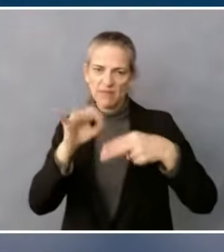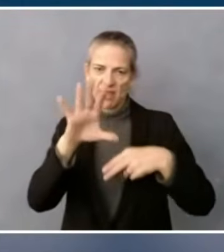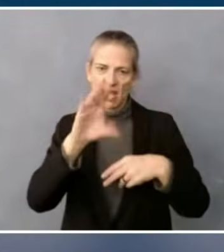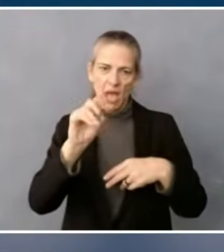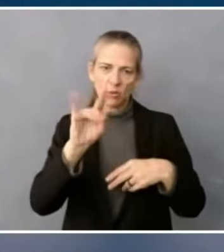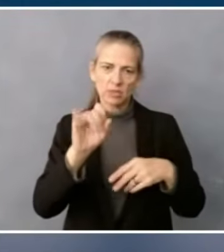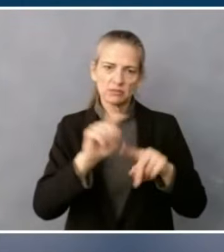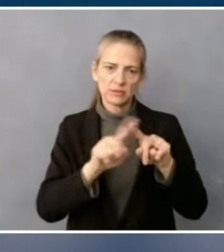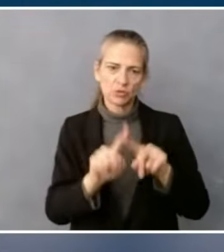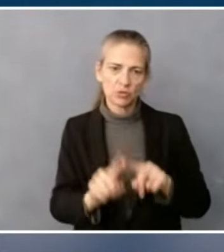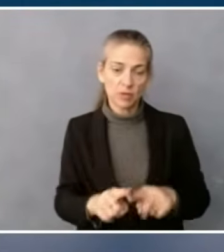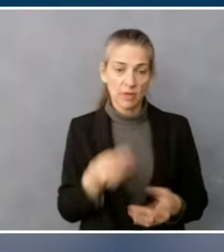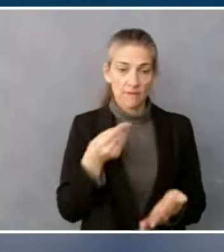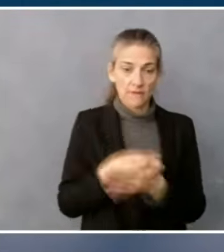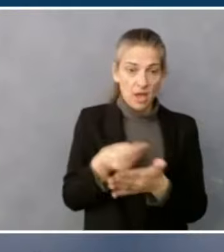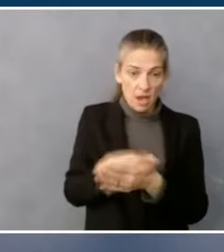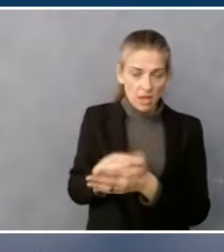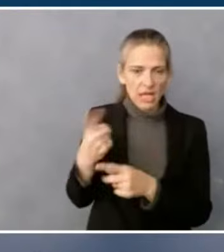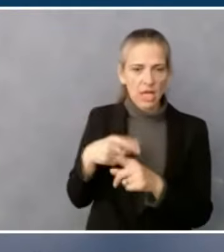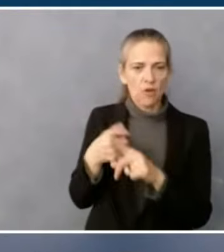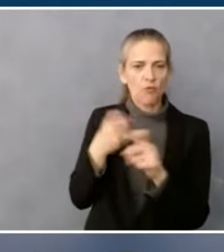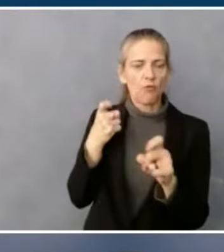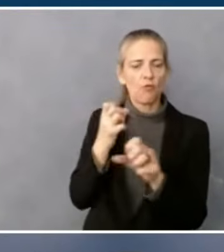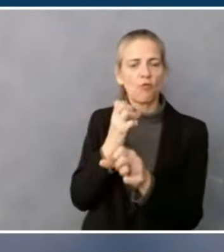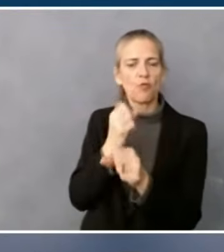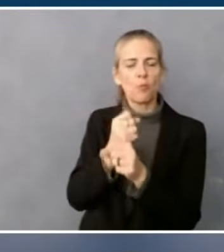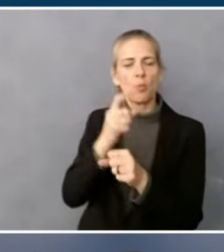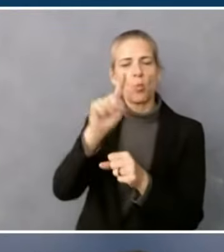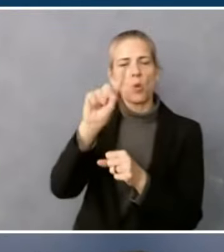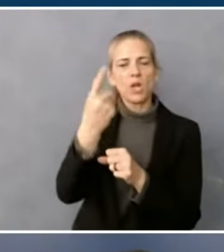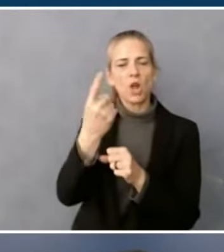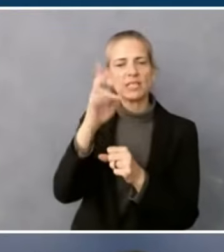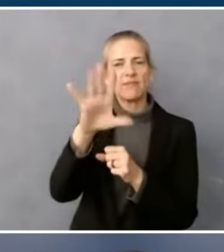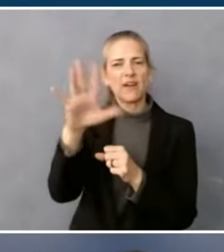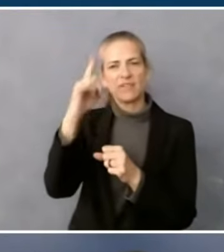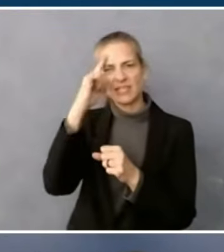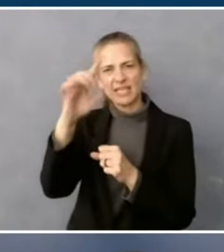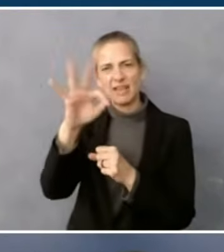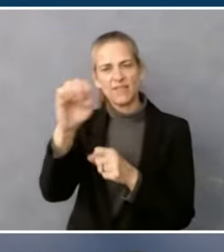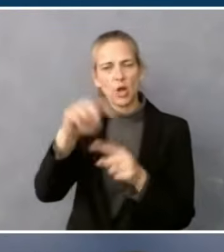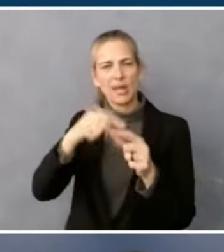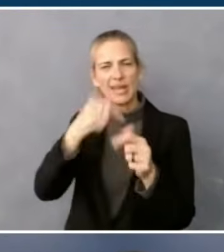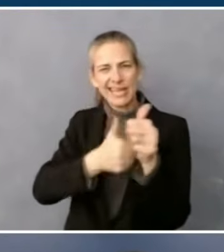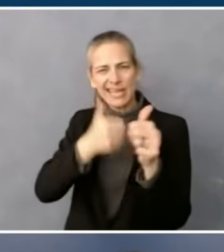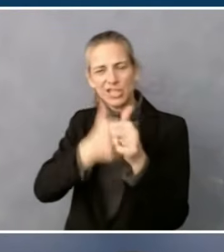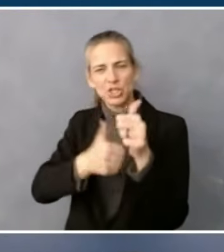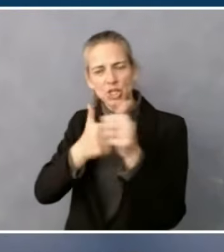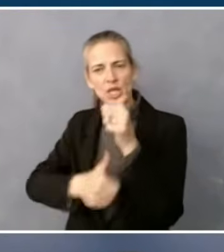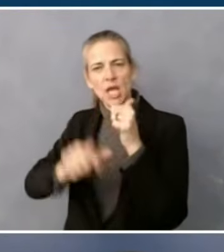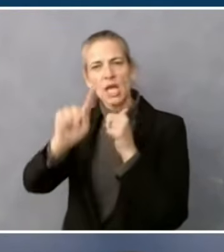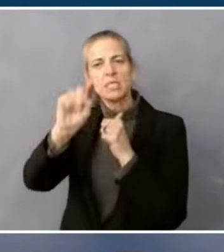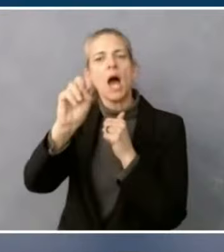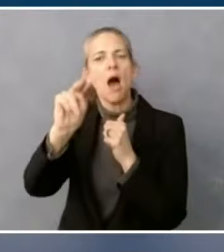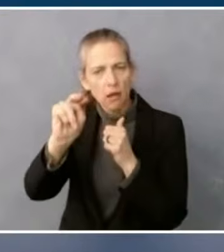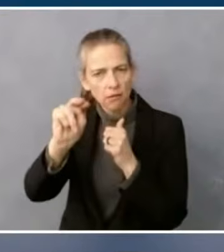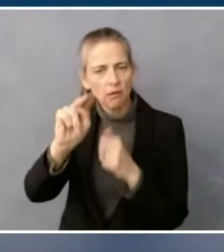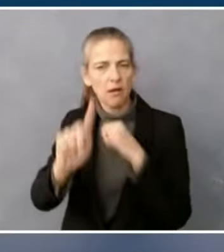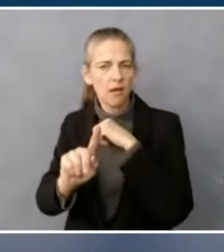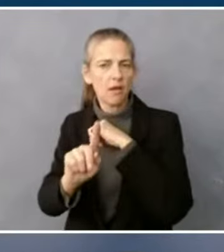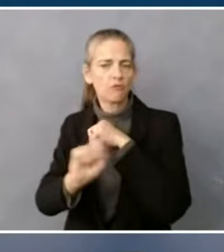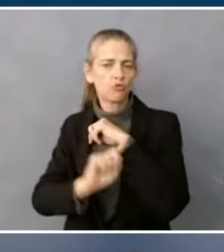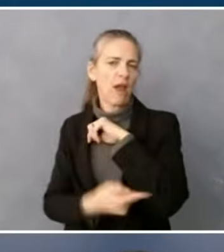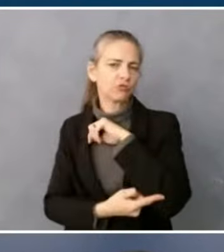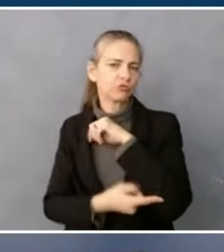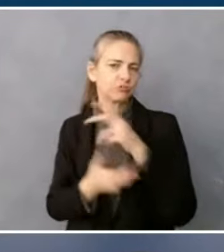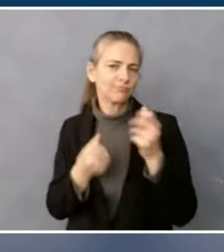The fund is generated through a $1.75 fee on each ton of garbage disposed at Kentucky Municipal Solid